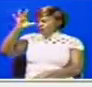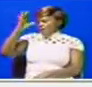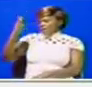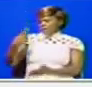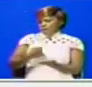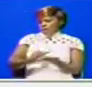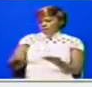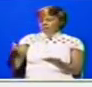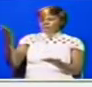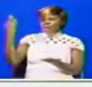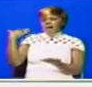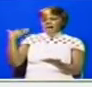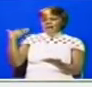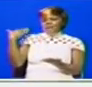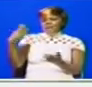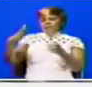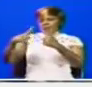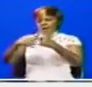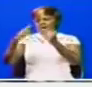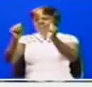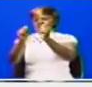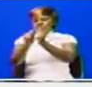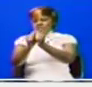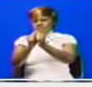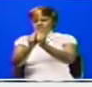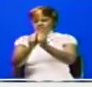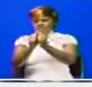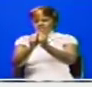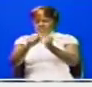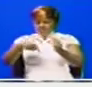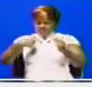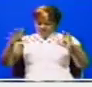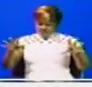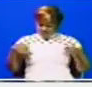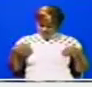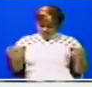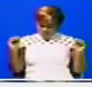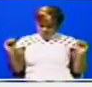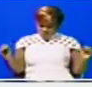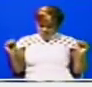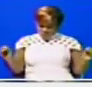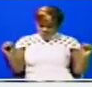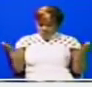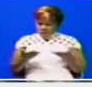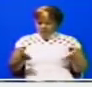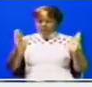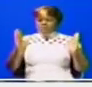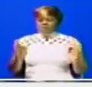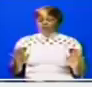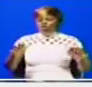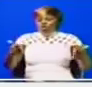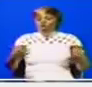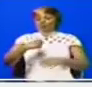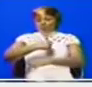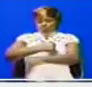week on or about November 9th and 10th. We will not accept any individual or any